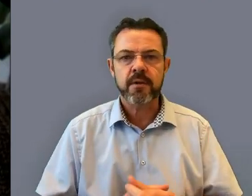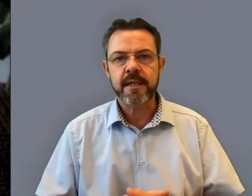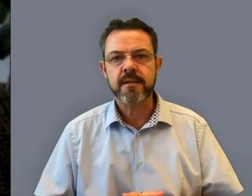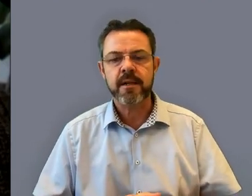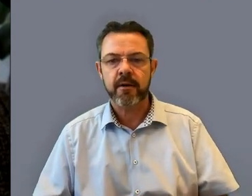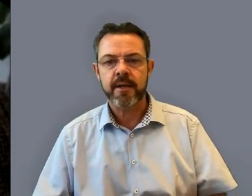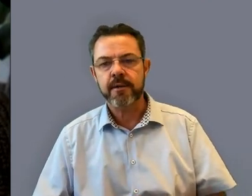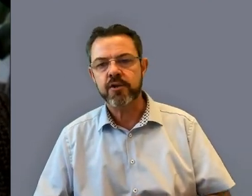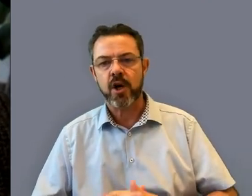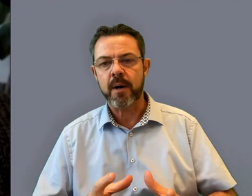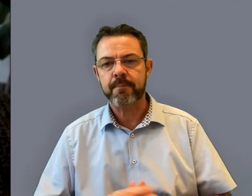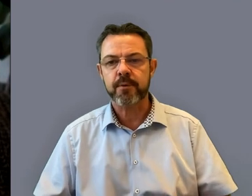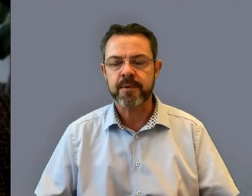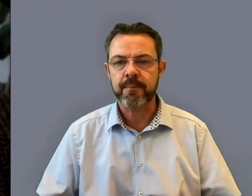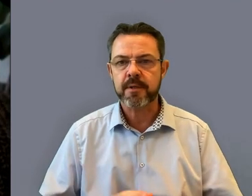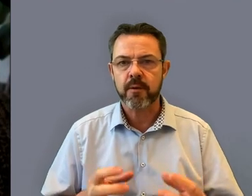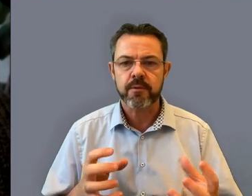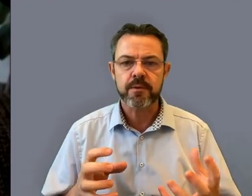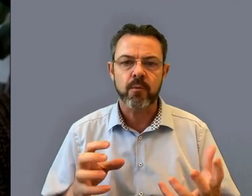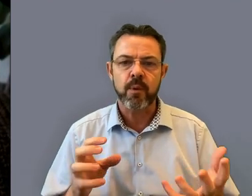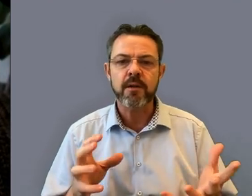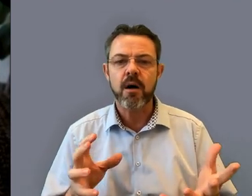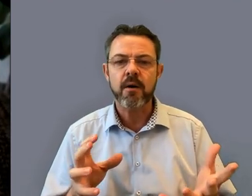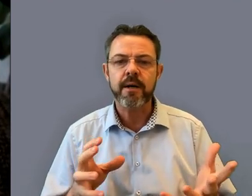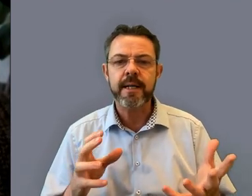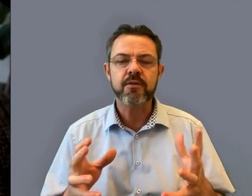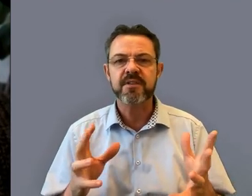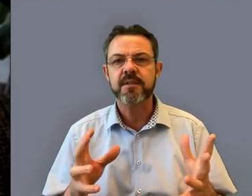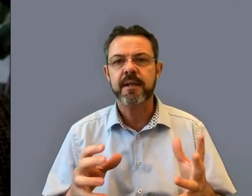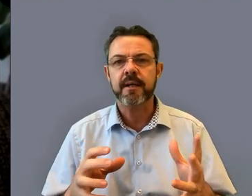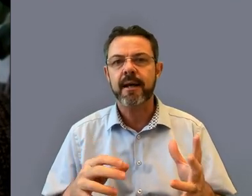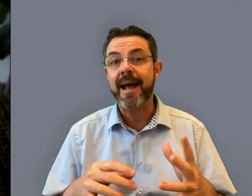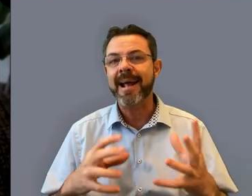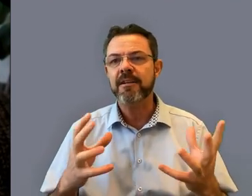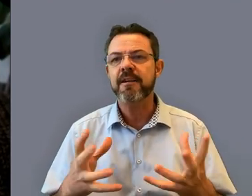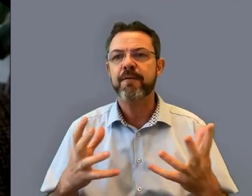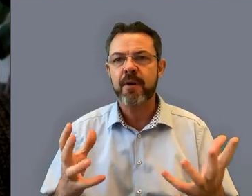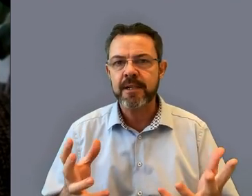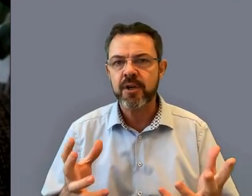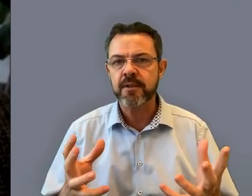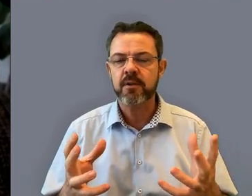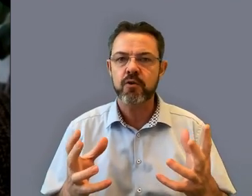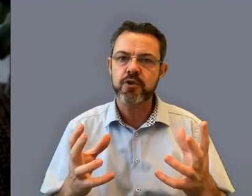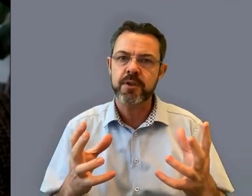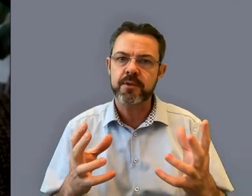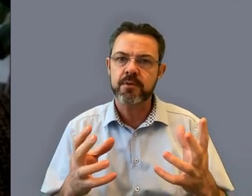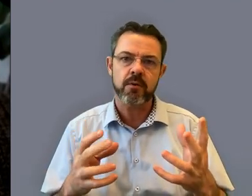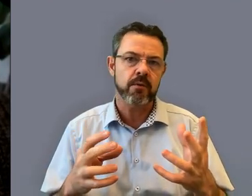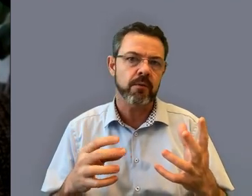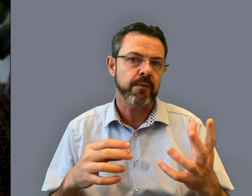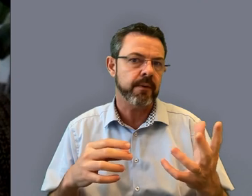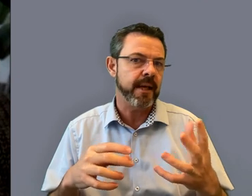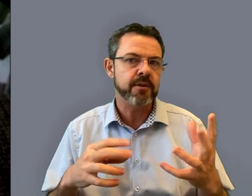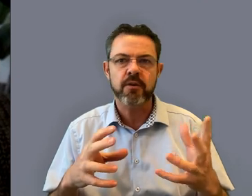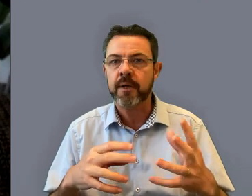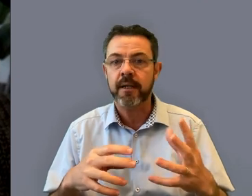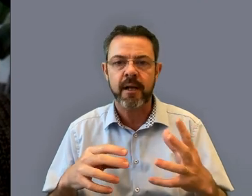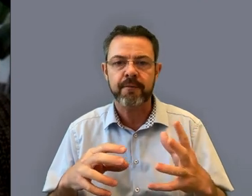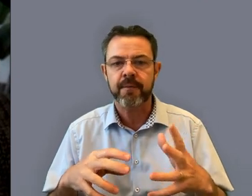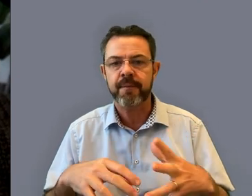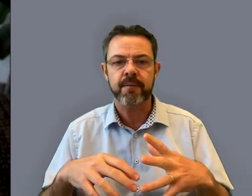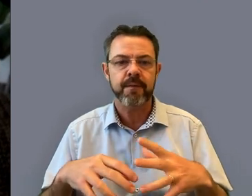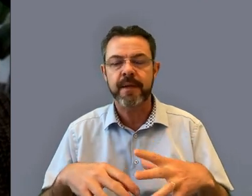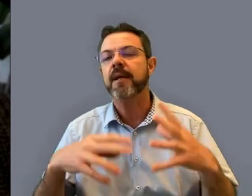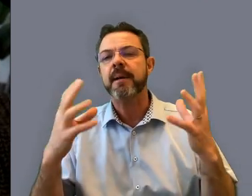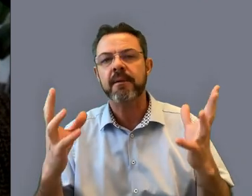don't necessarily show up or something. So what are interesting anti-fragile solutions or that you can